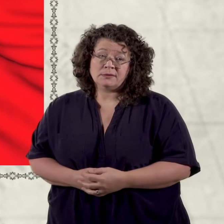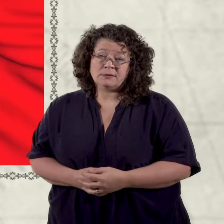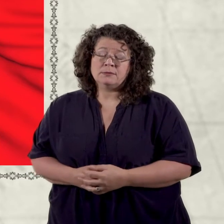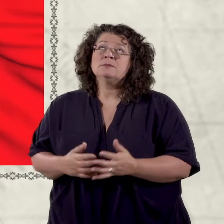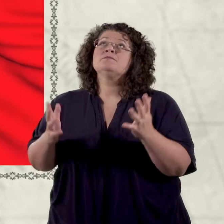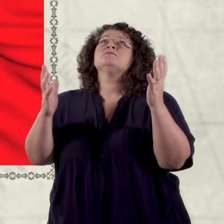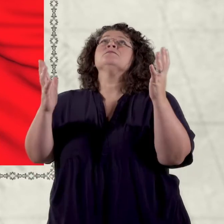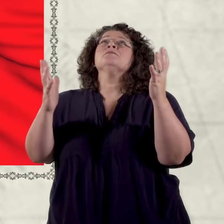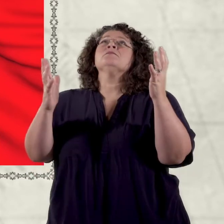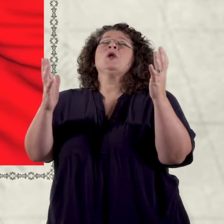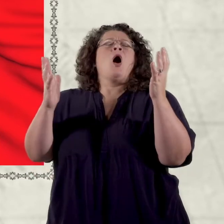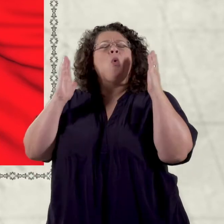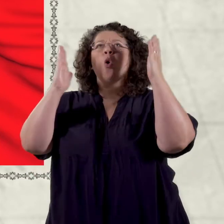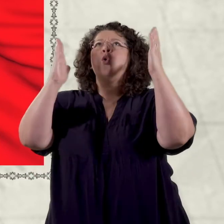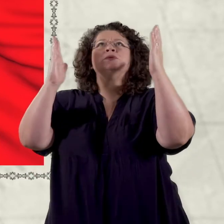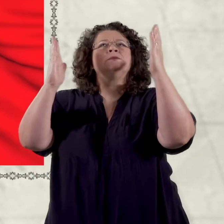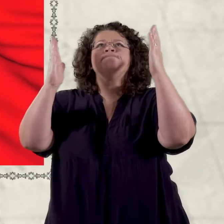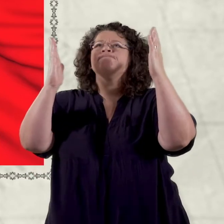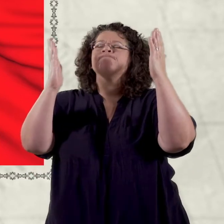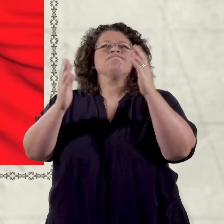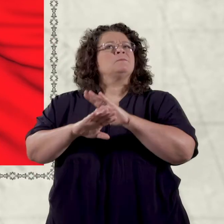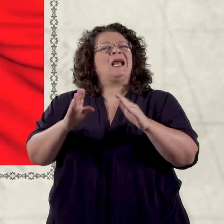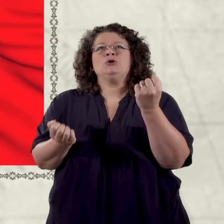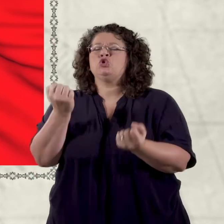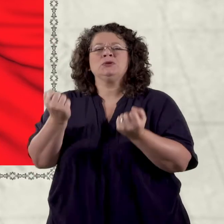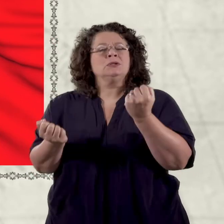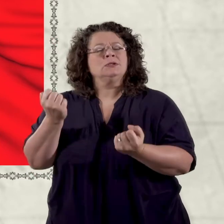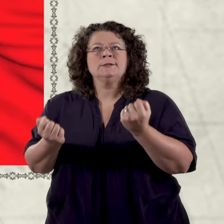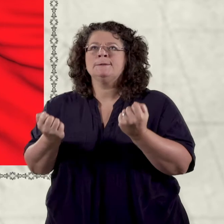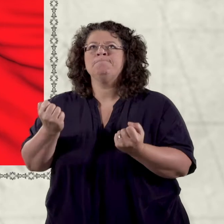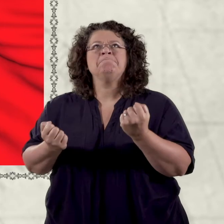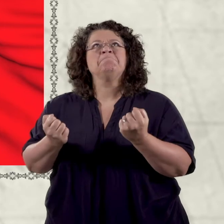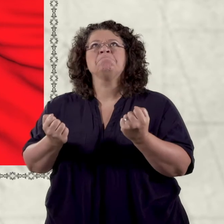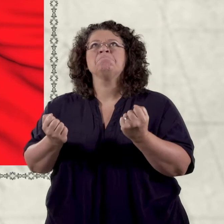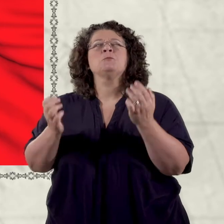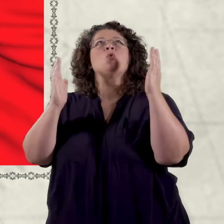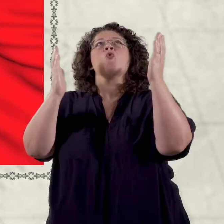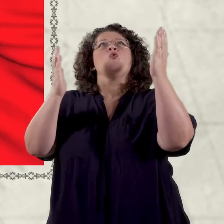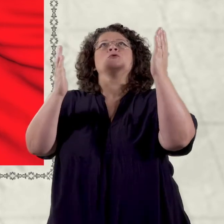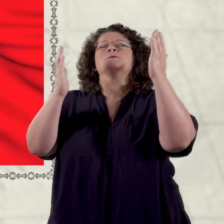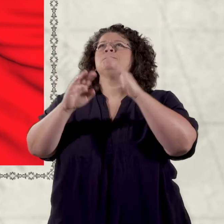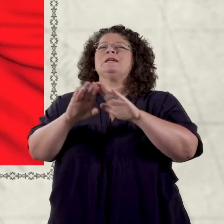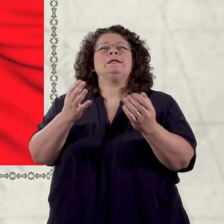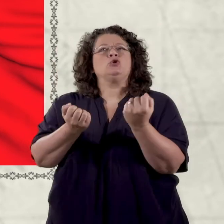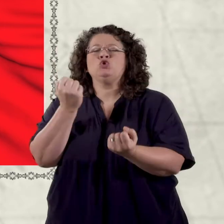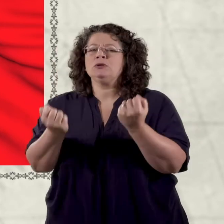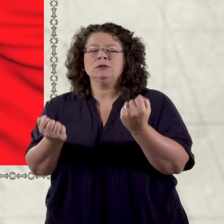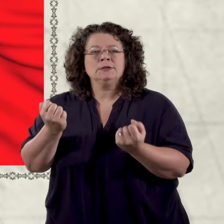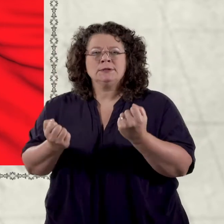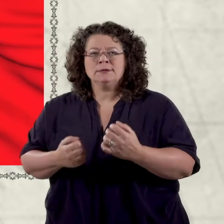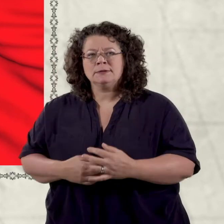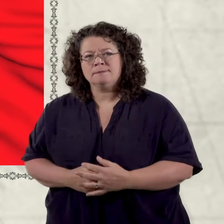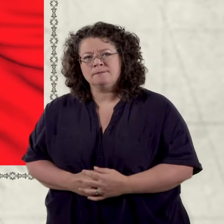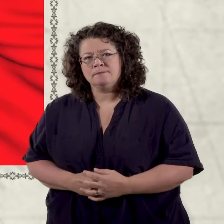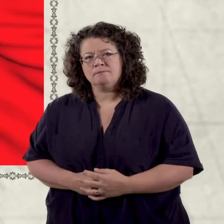"O Arglwydd, dyma gamwedd. O Lord, this is an injustice."